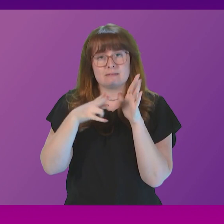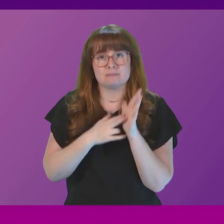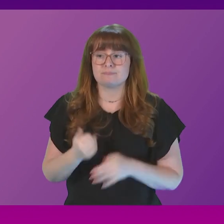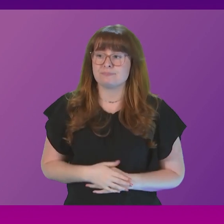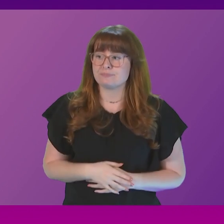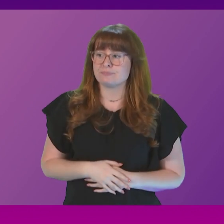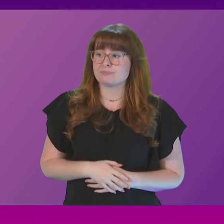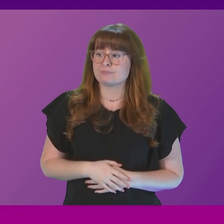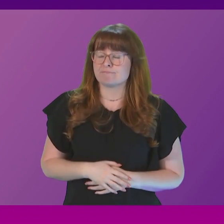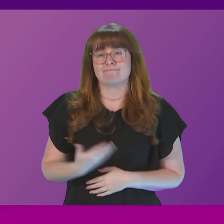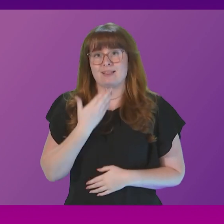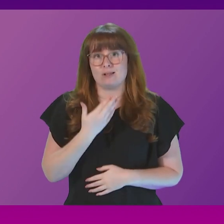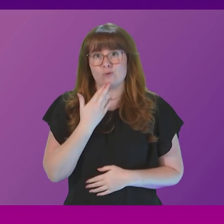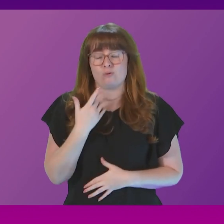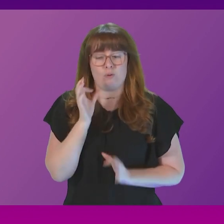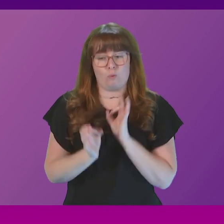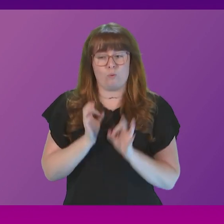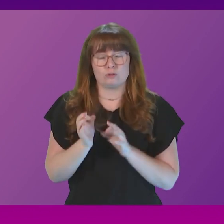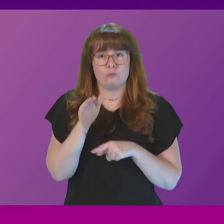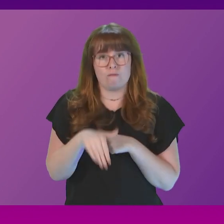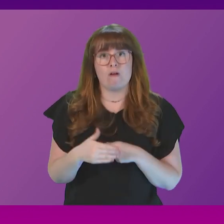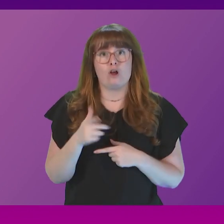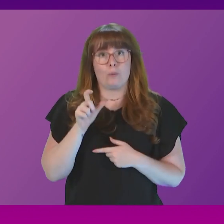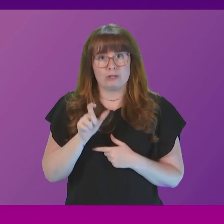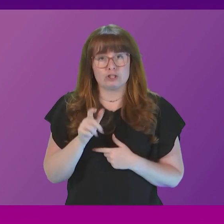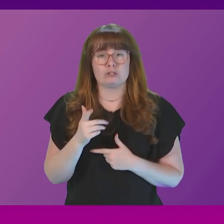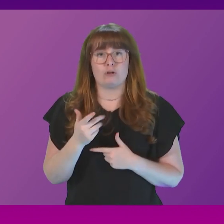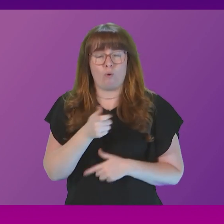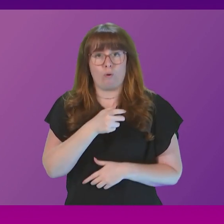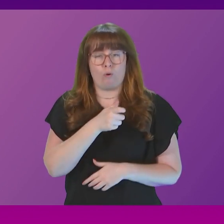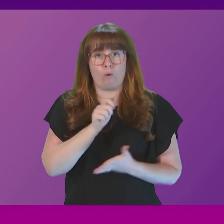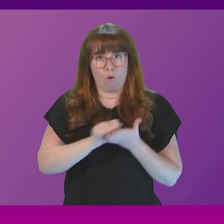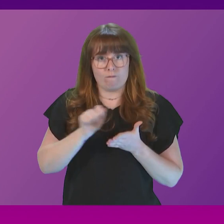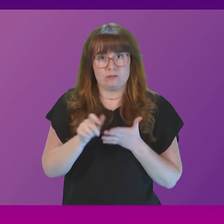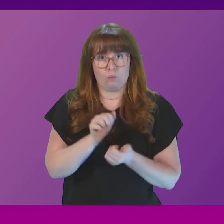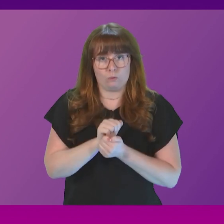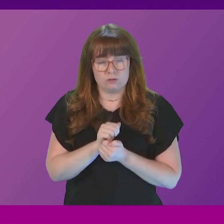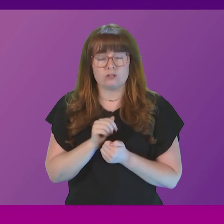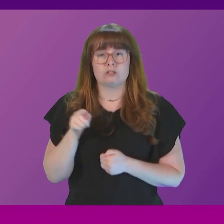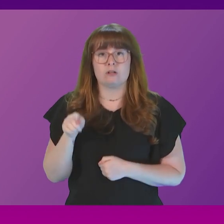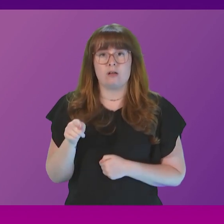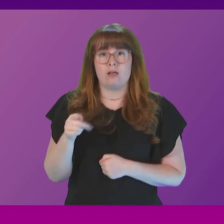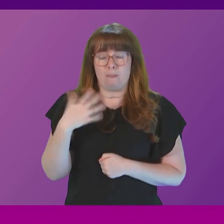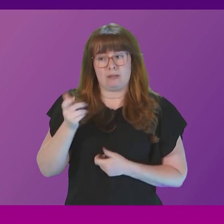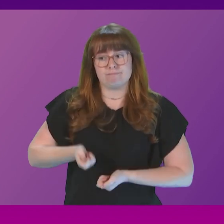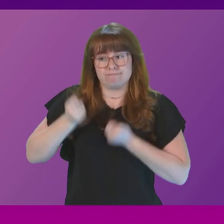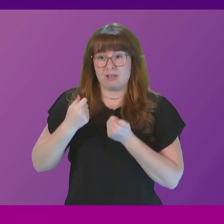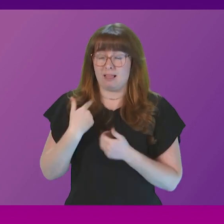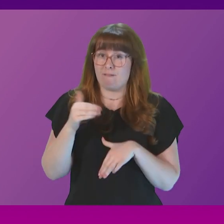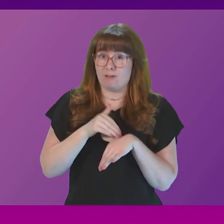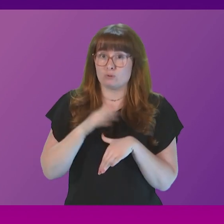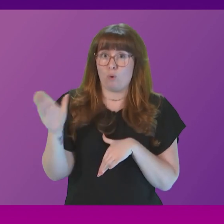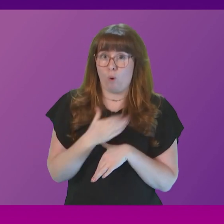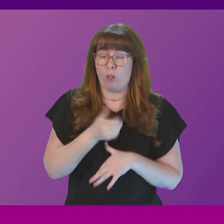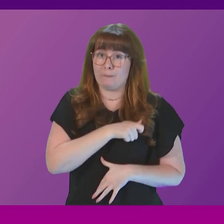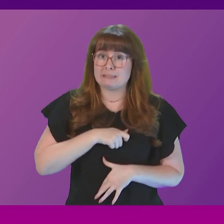indeed. Yes, the question of commissioners or office holders has come up to the Finance Committee, and I think obviously affects all committees